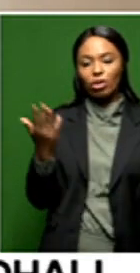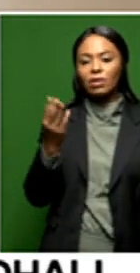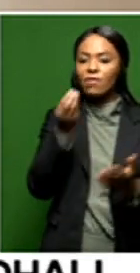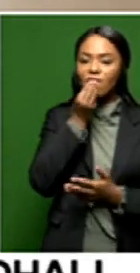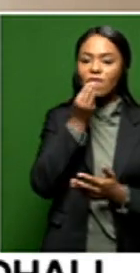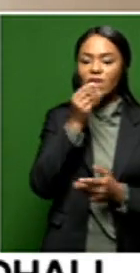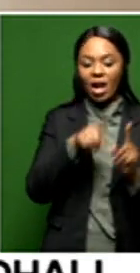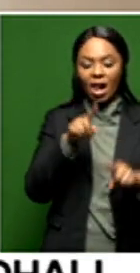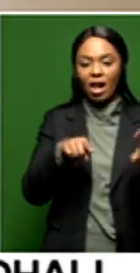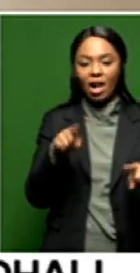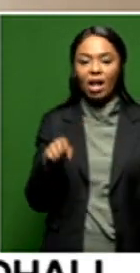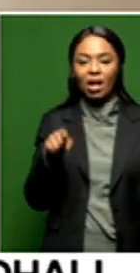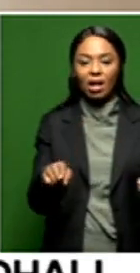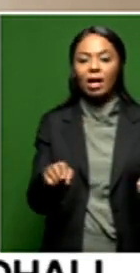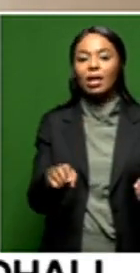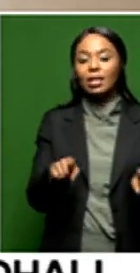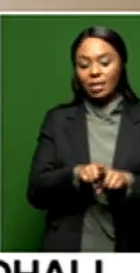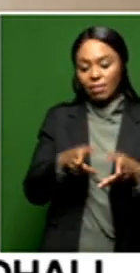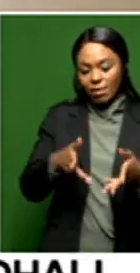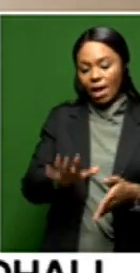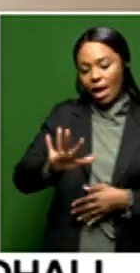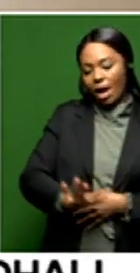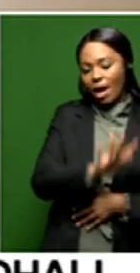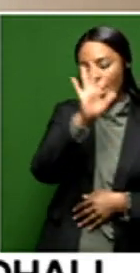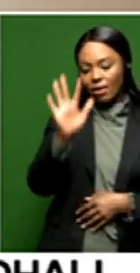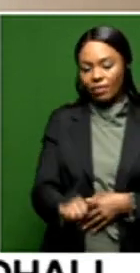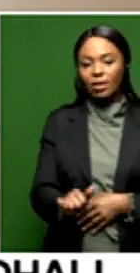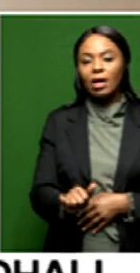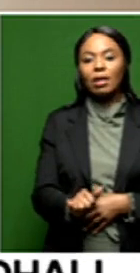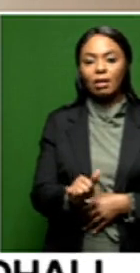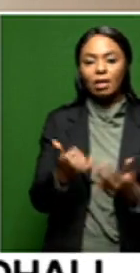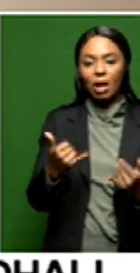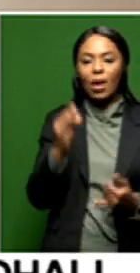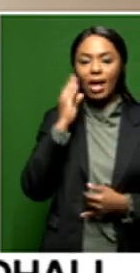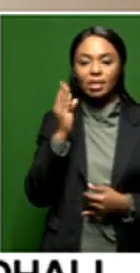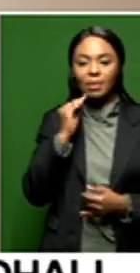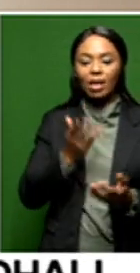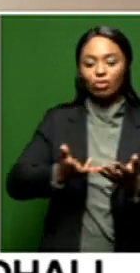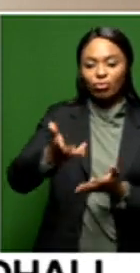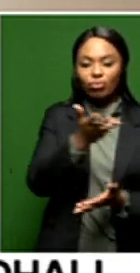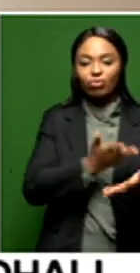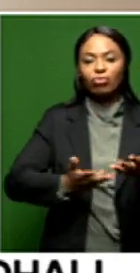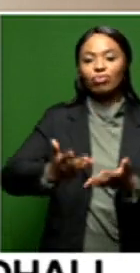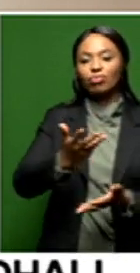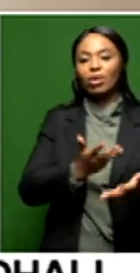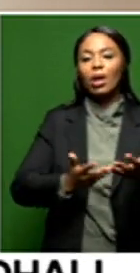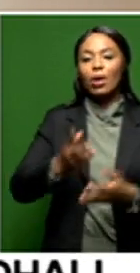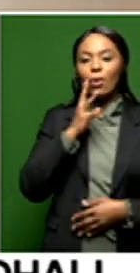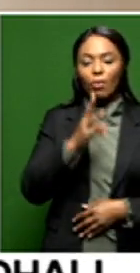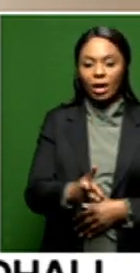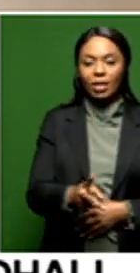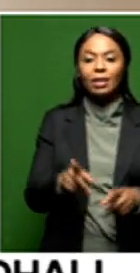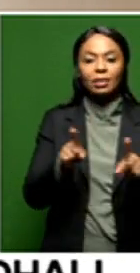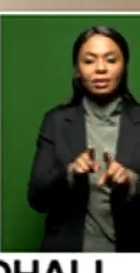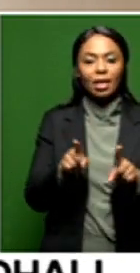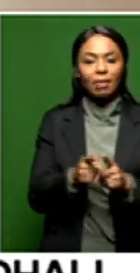is more that we will be the sole operator and curate the whole experience. But at the core of it is we're really just trying to